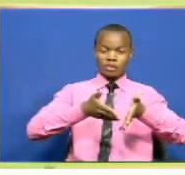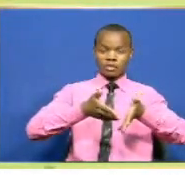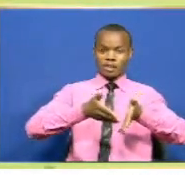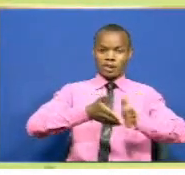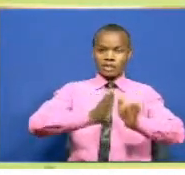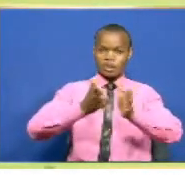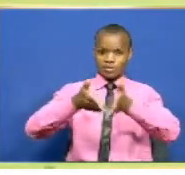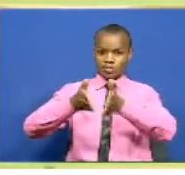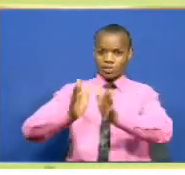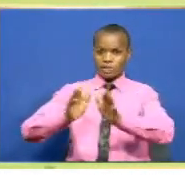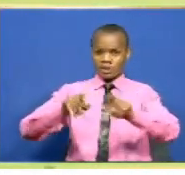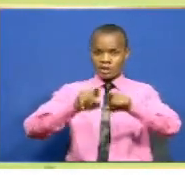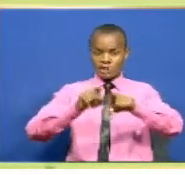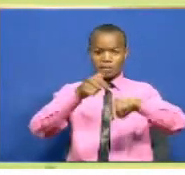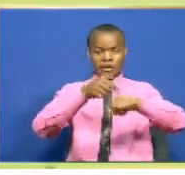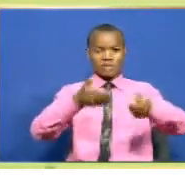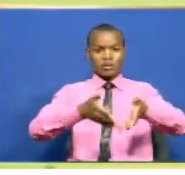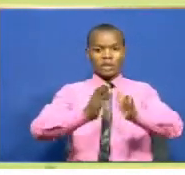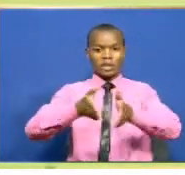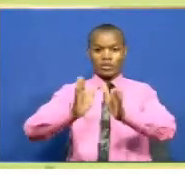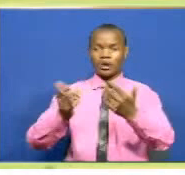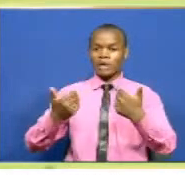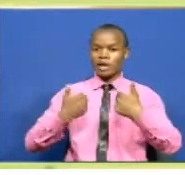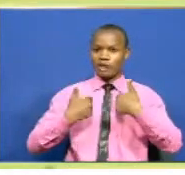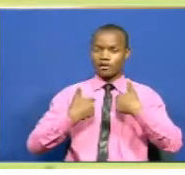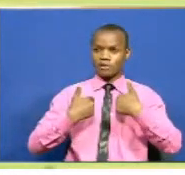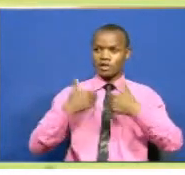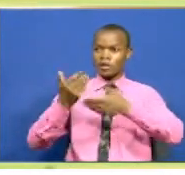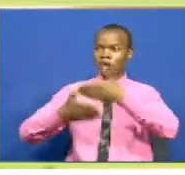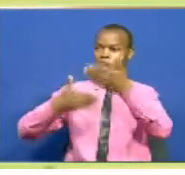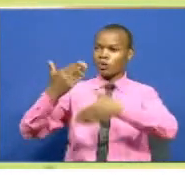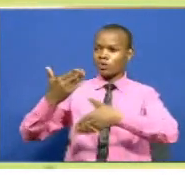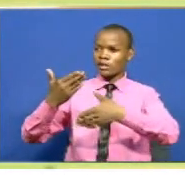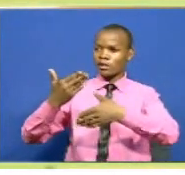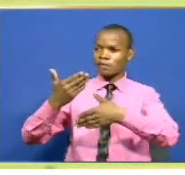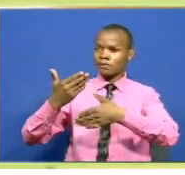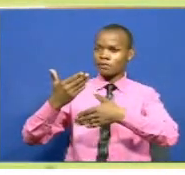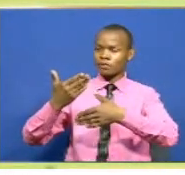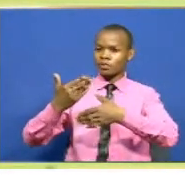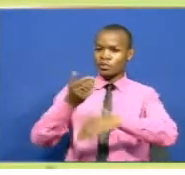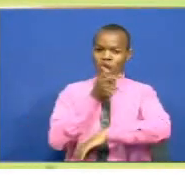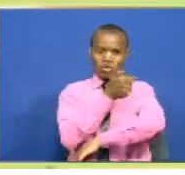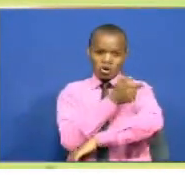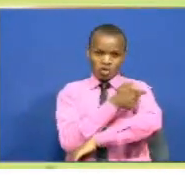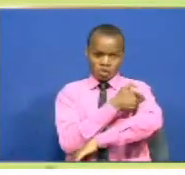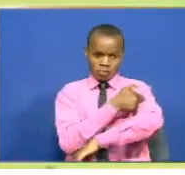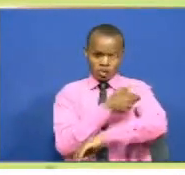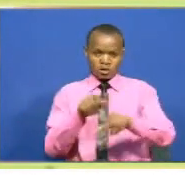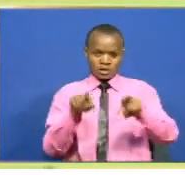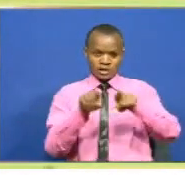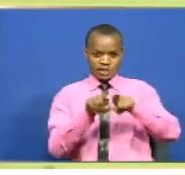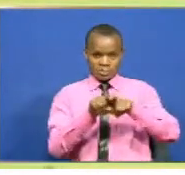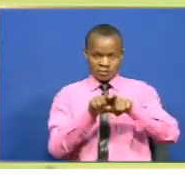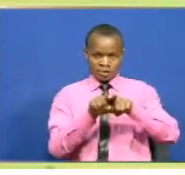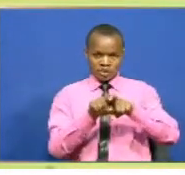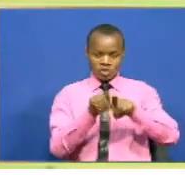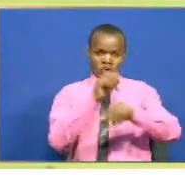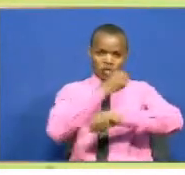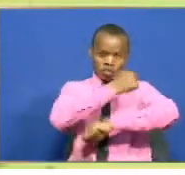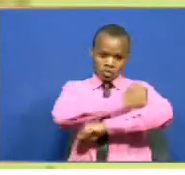now on the vertical infrastructure. We've universities coming up, we've got hospitals coming up, we've got